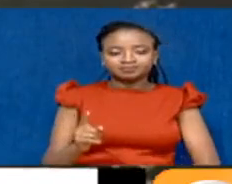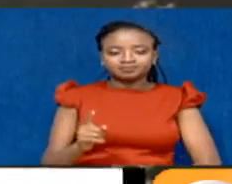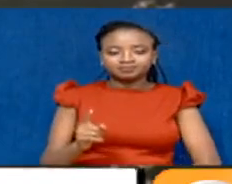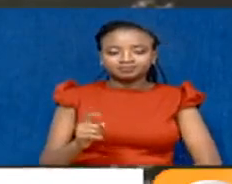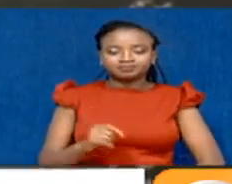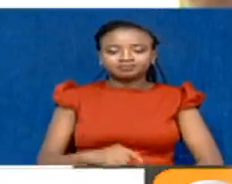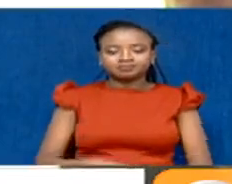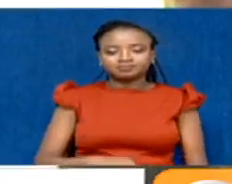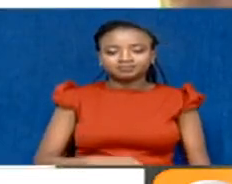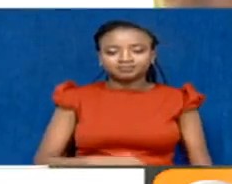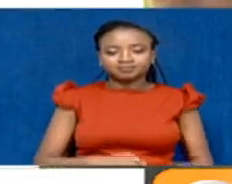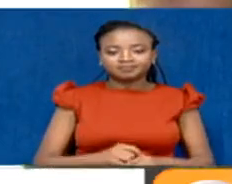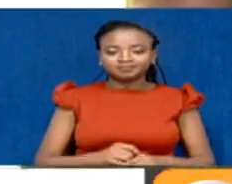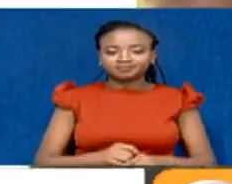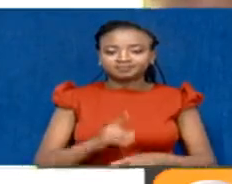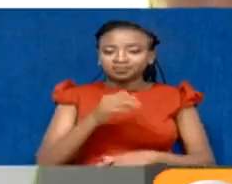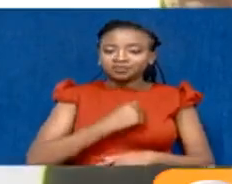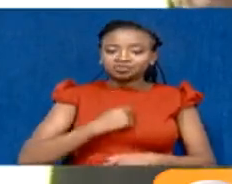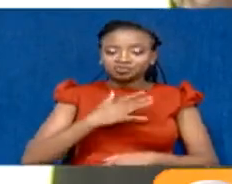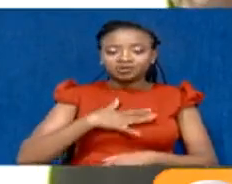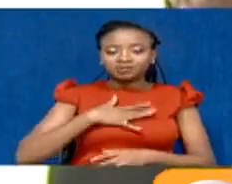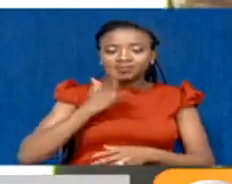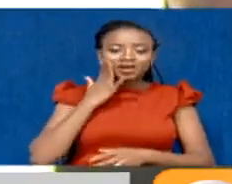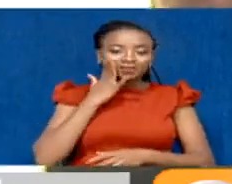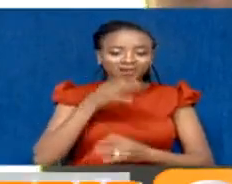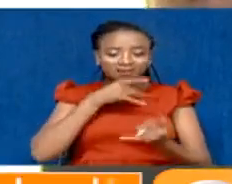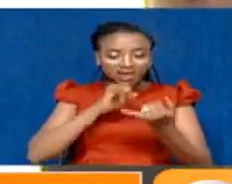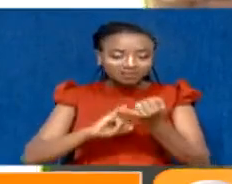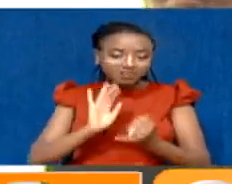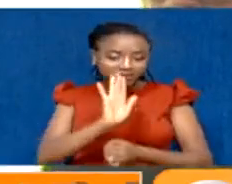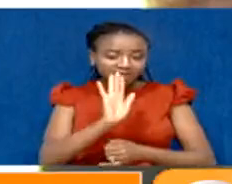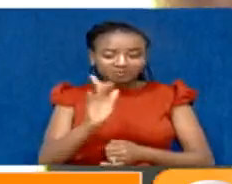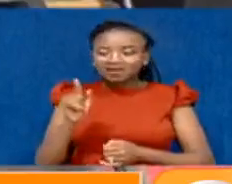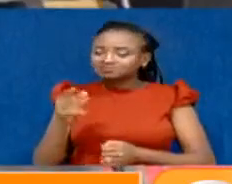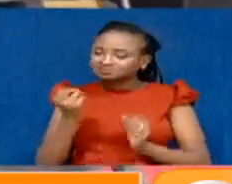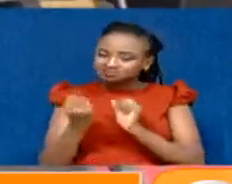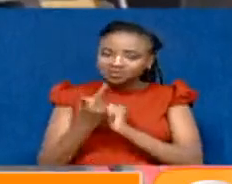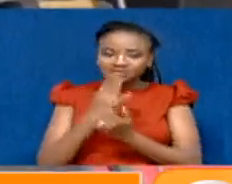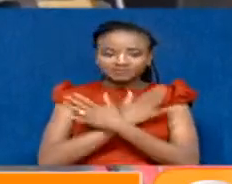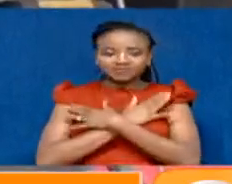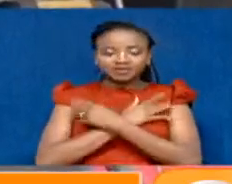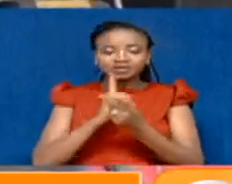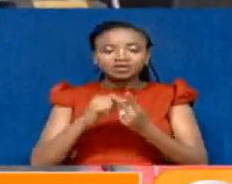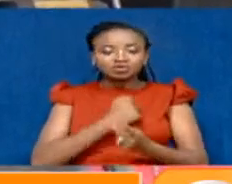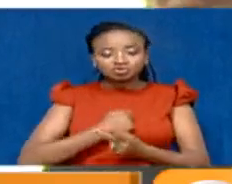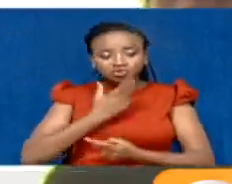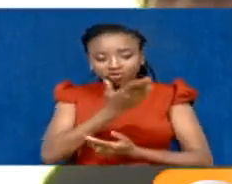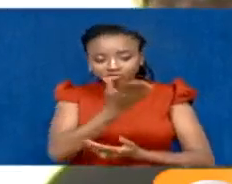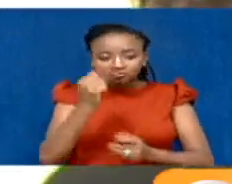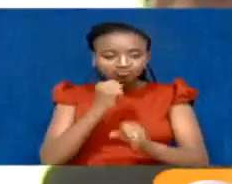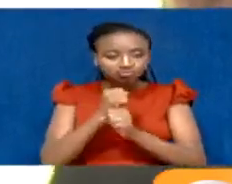dear husband. I'm sorry my mom has lost her best friend. I'm sorry to my father's colleagues that you've lost a dear